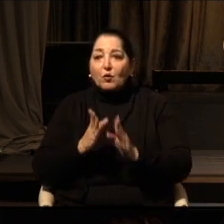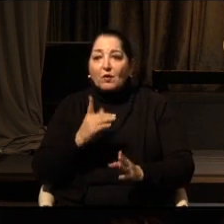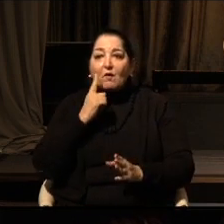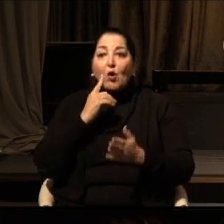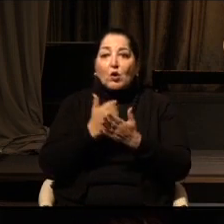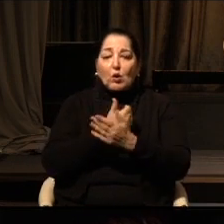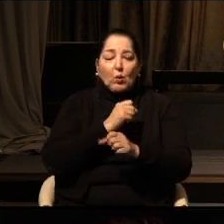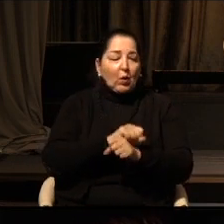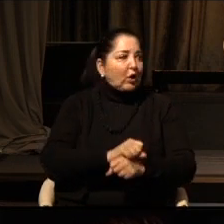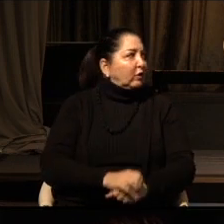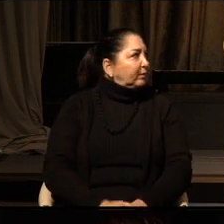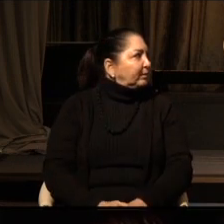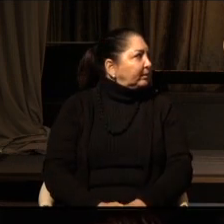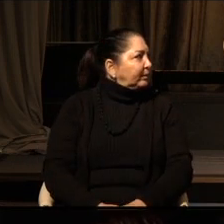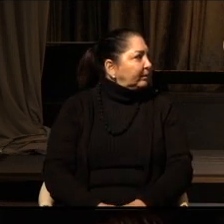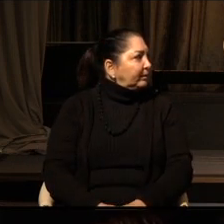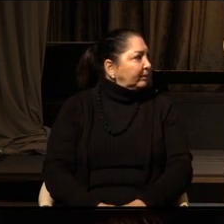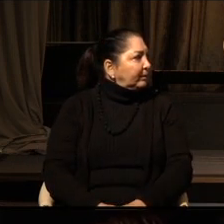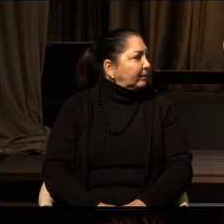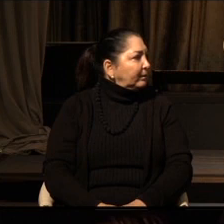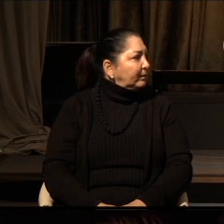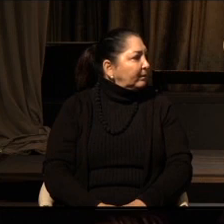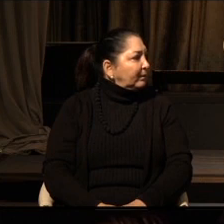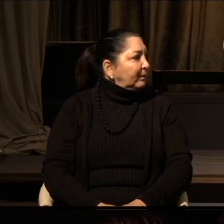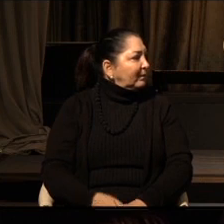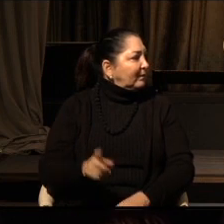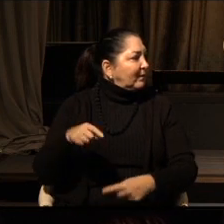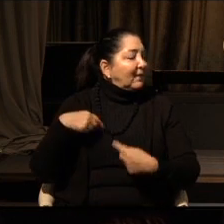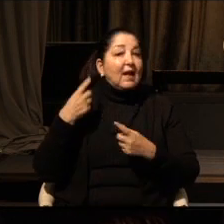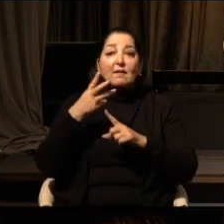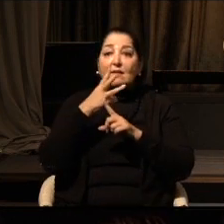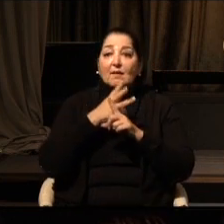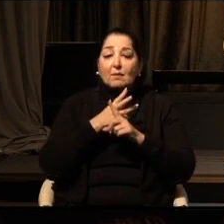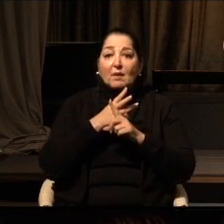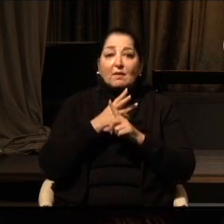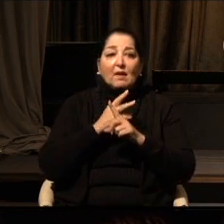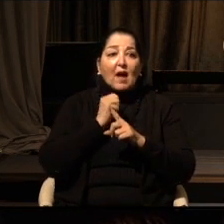new work. In these past 6 months with